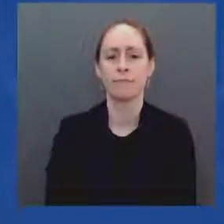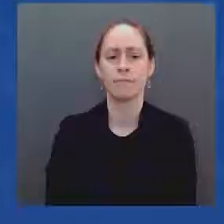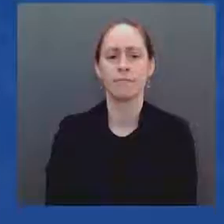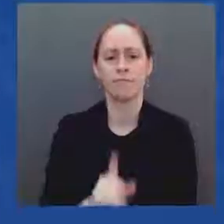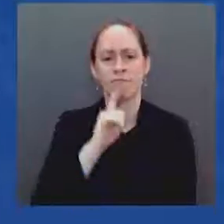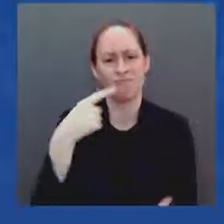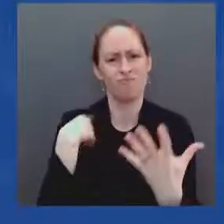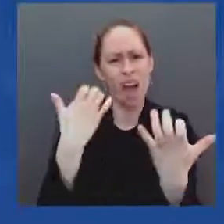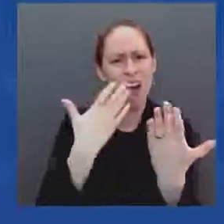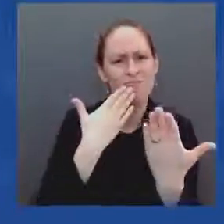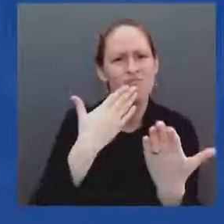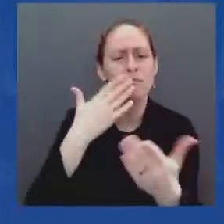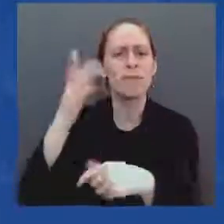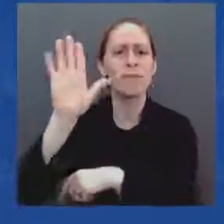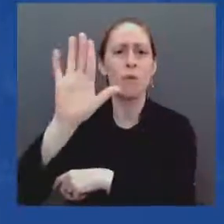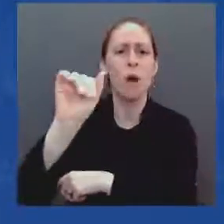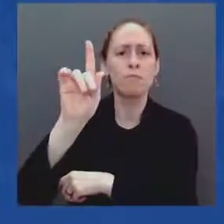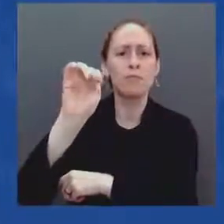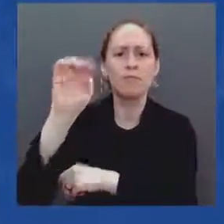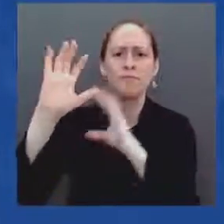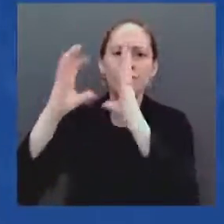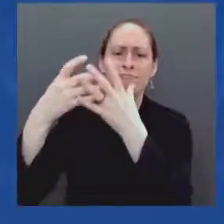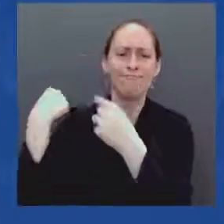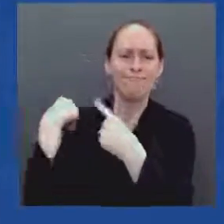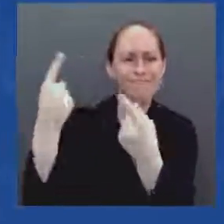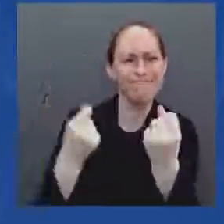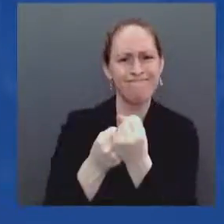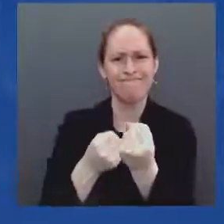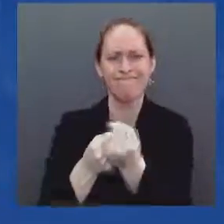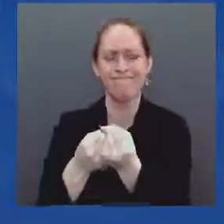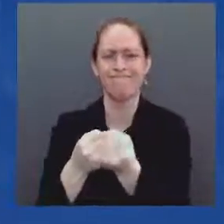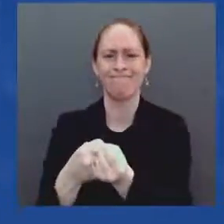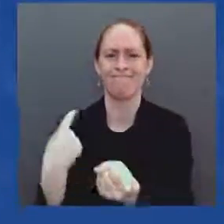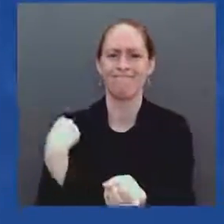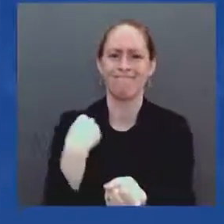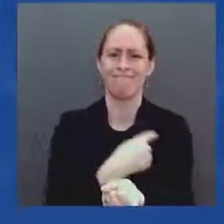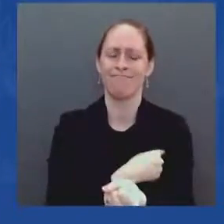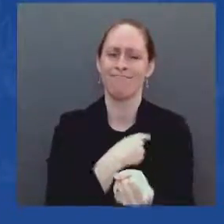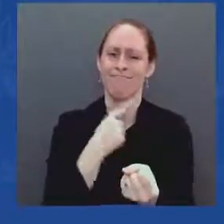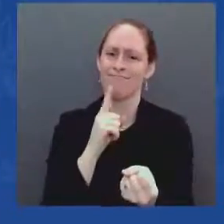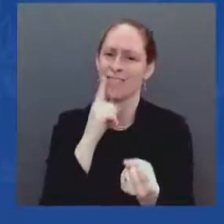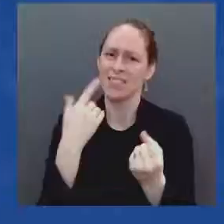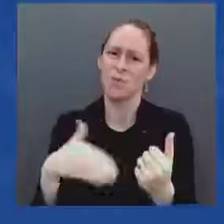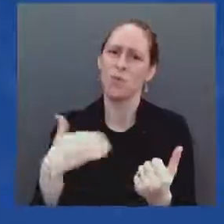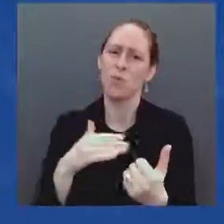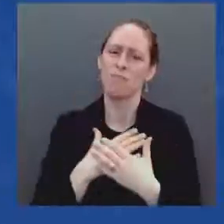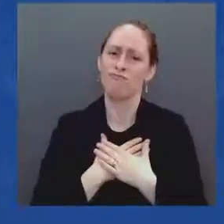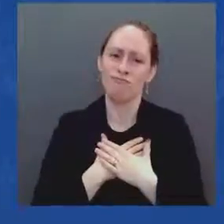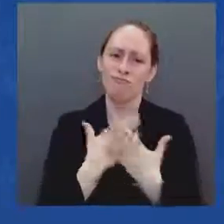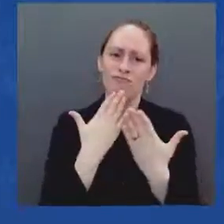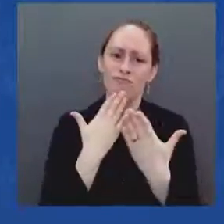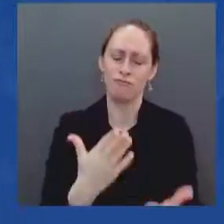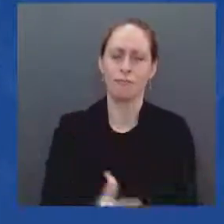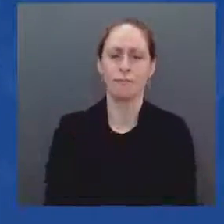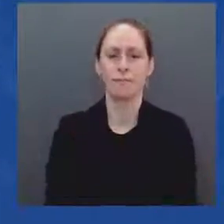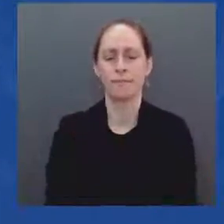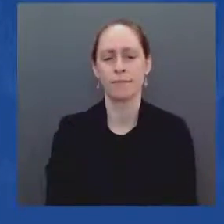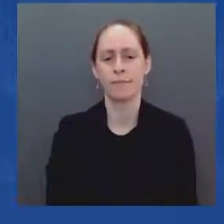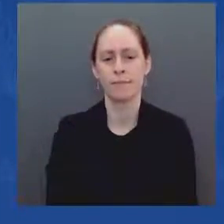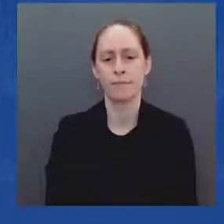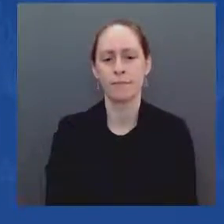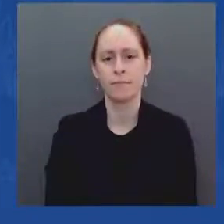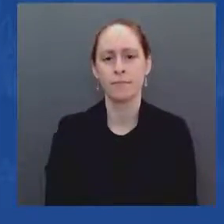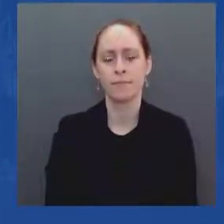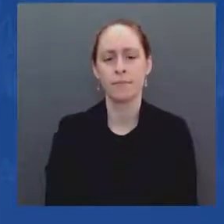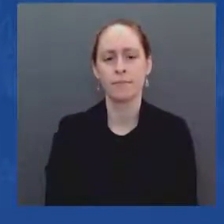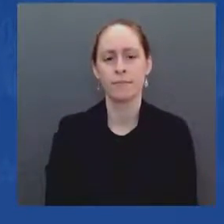give thanks on a couple of points. All the governors appreciate the support of the National Guard. The National